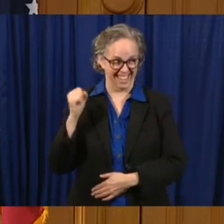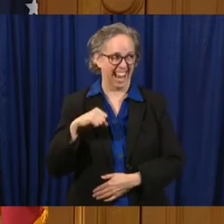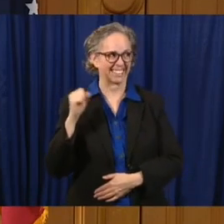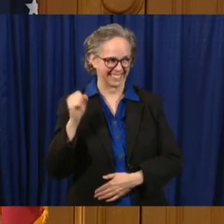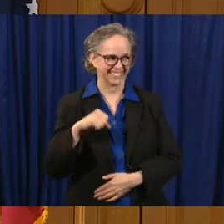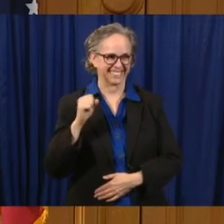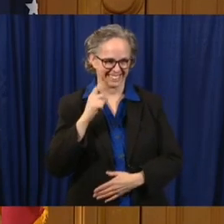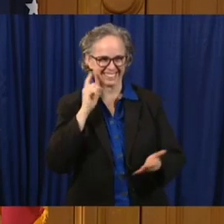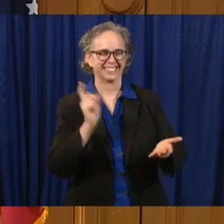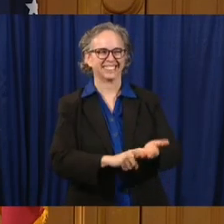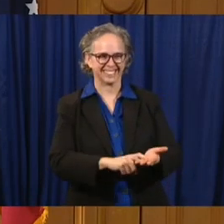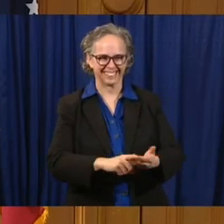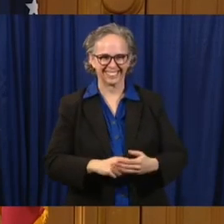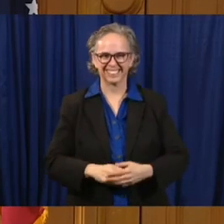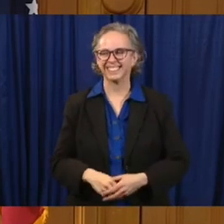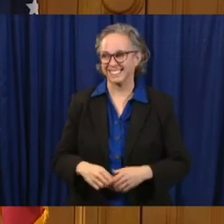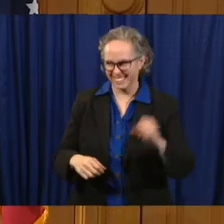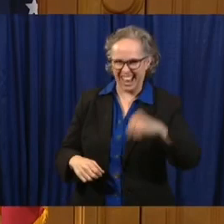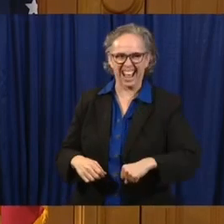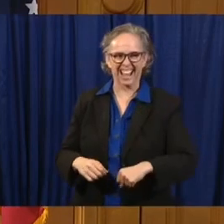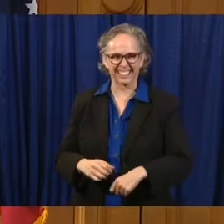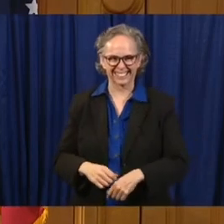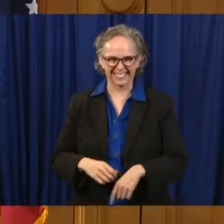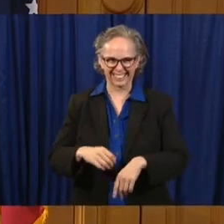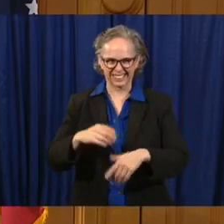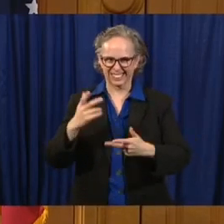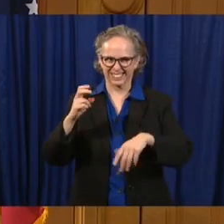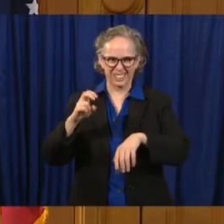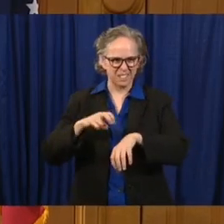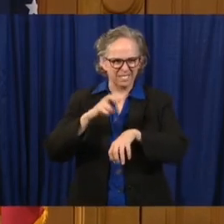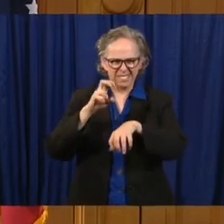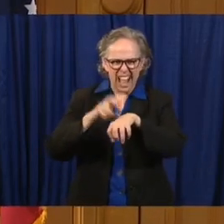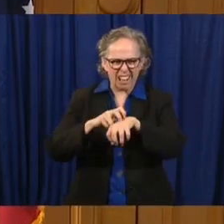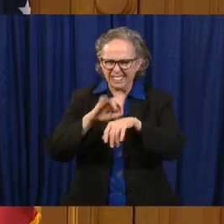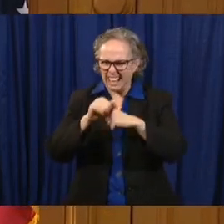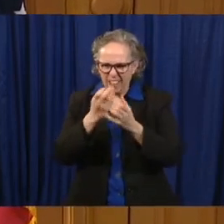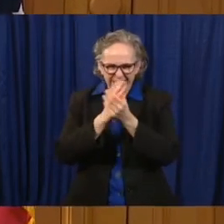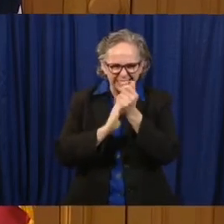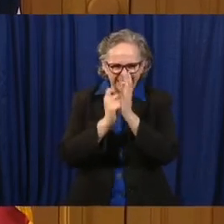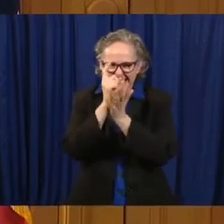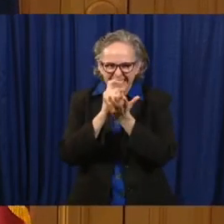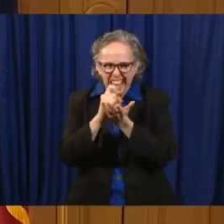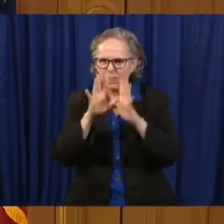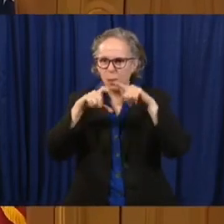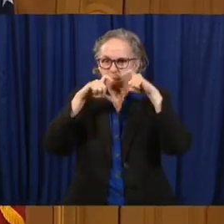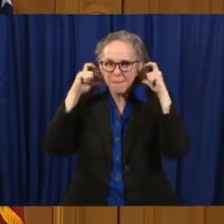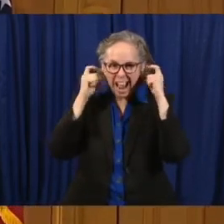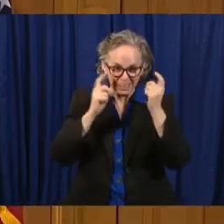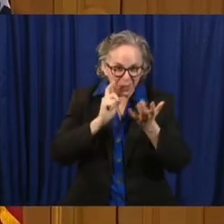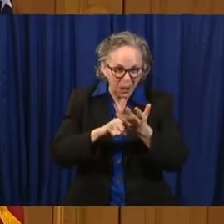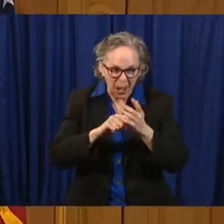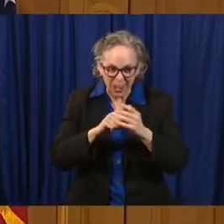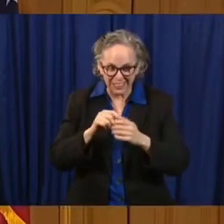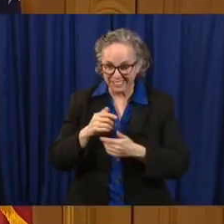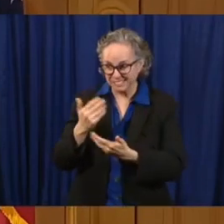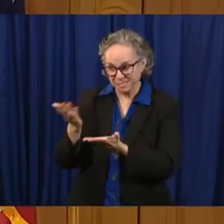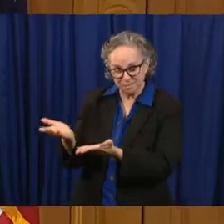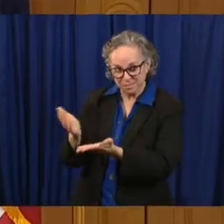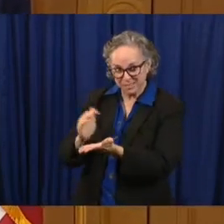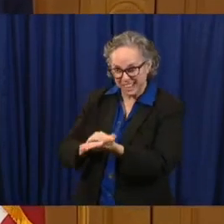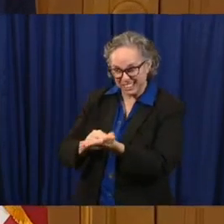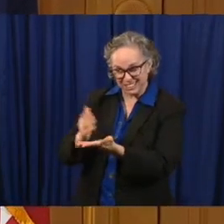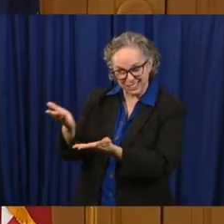Yes, the virus is there, sanitizer's there, masks are there. I think even Dr. Acton was there as well. I might have been there